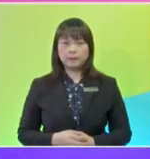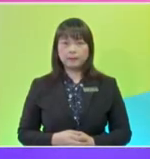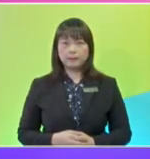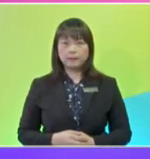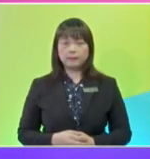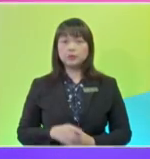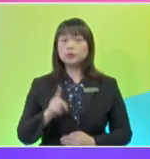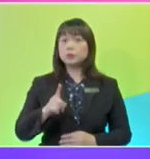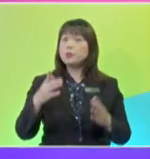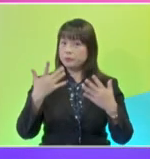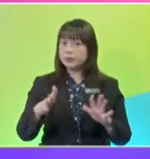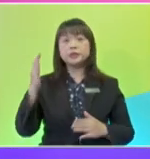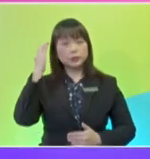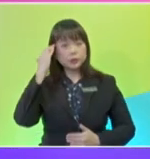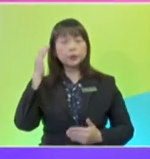already know that